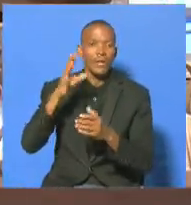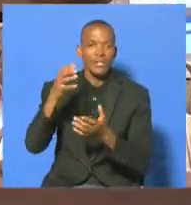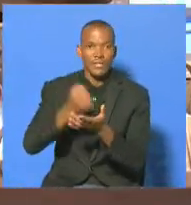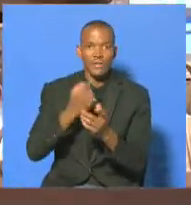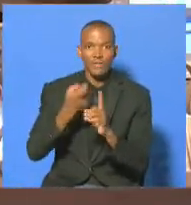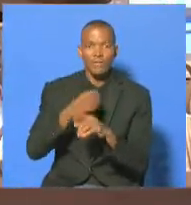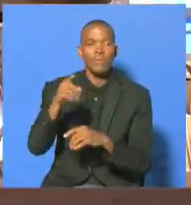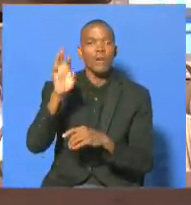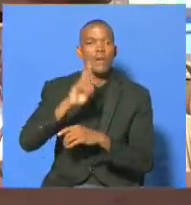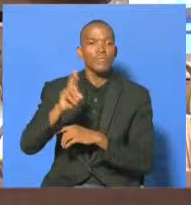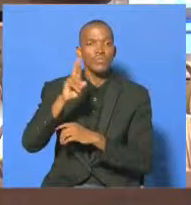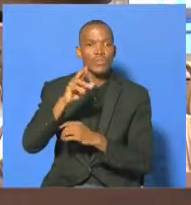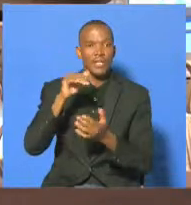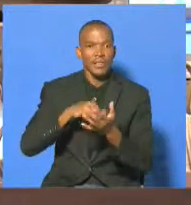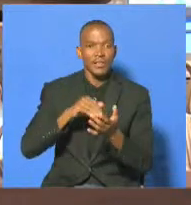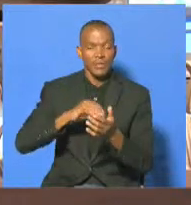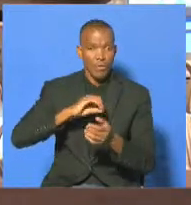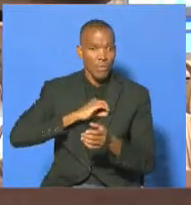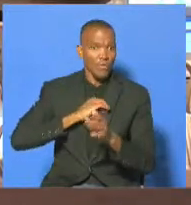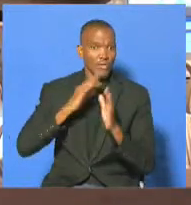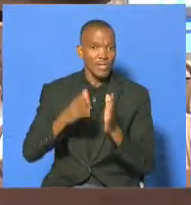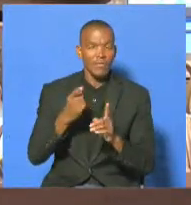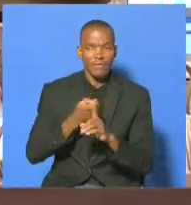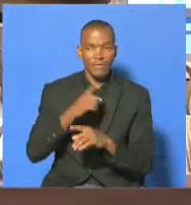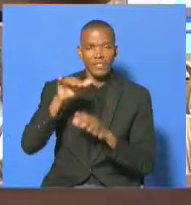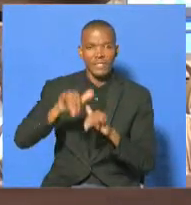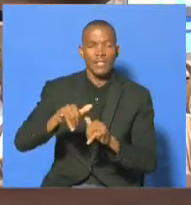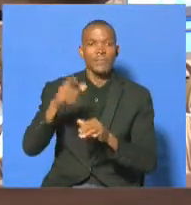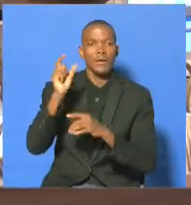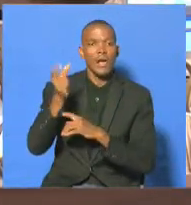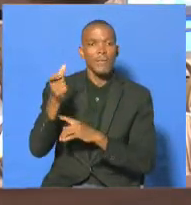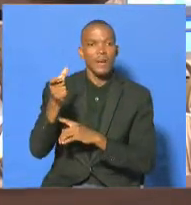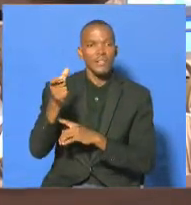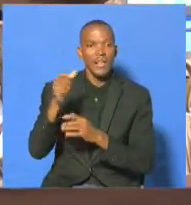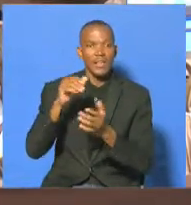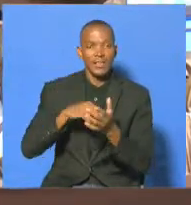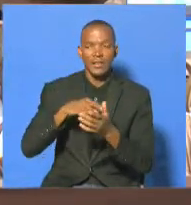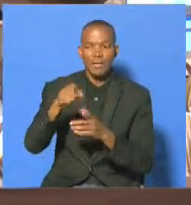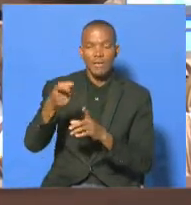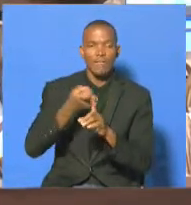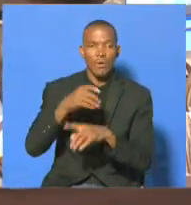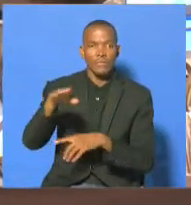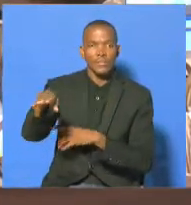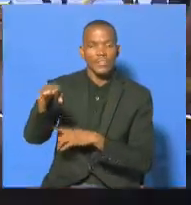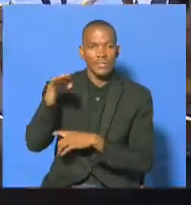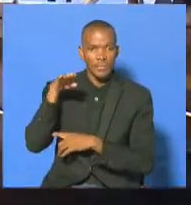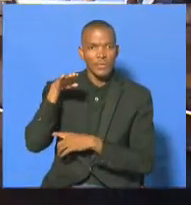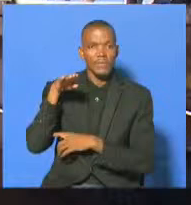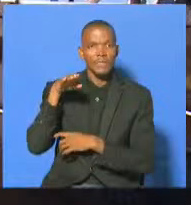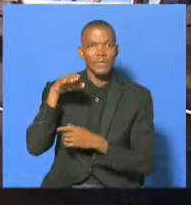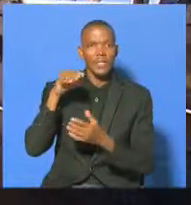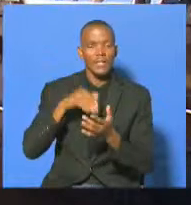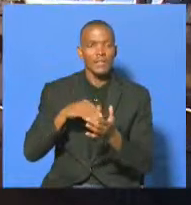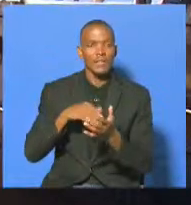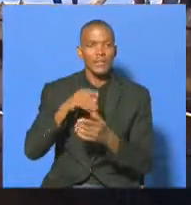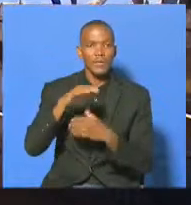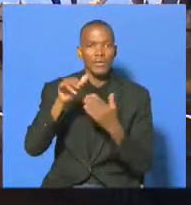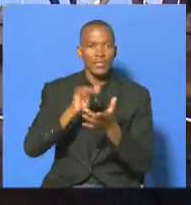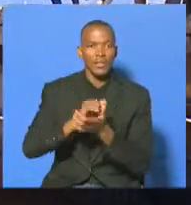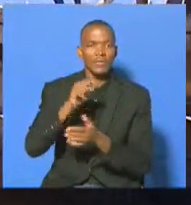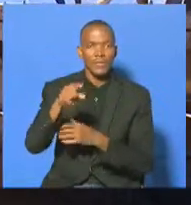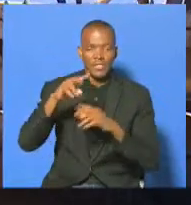Moramotswa. Mme monga tsone ke motho o nang ko Gabane wa letsola Sezimbabwe. The inadequate